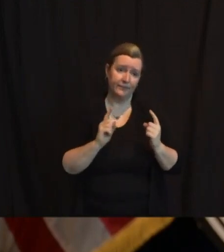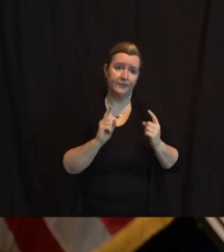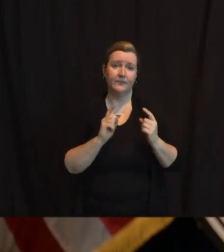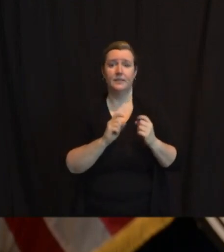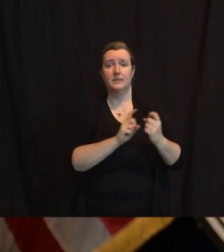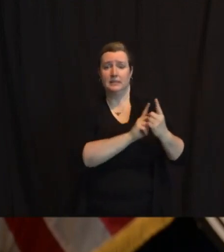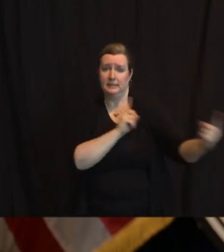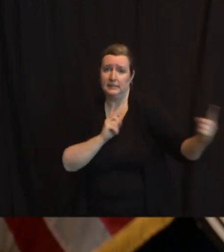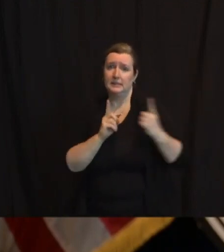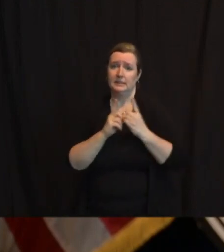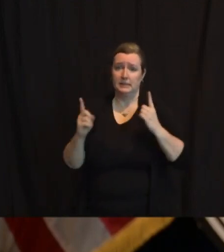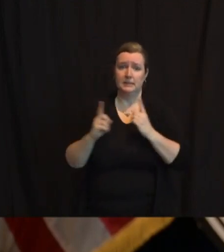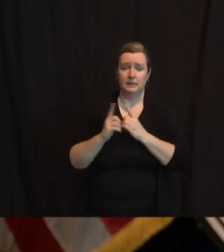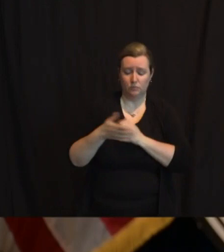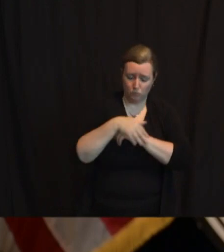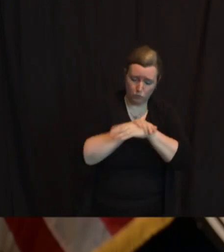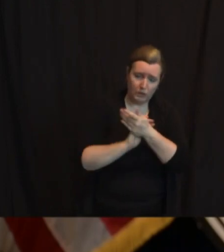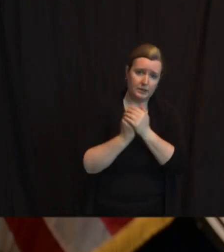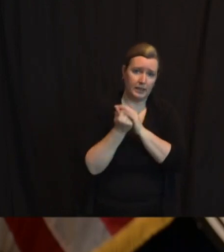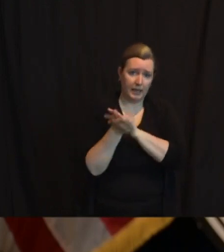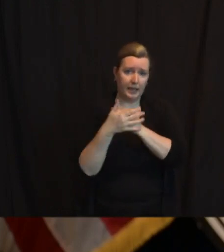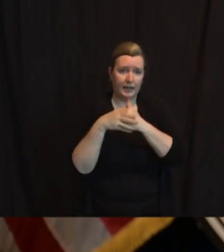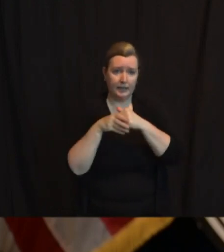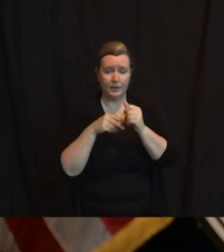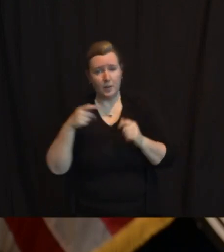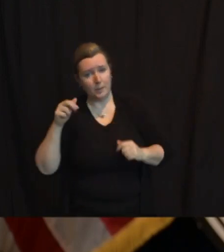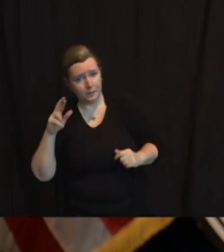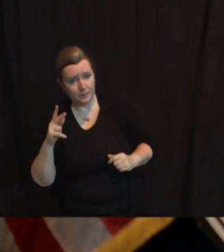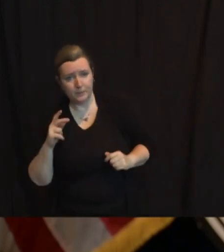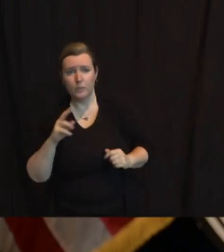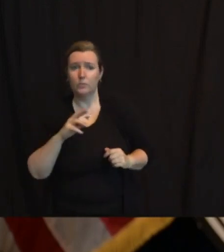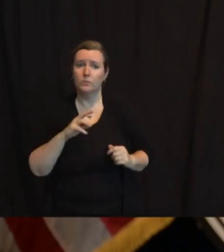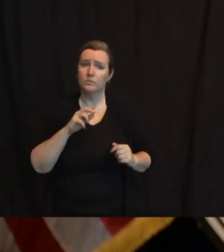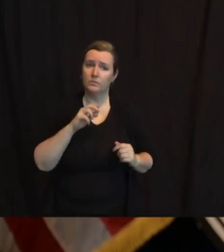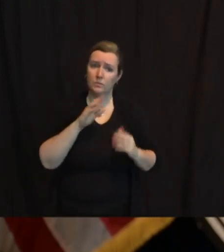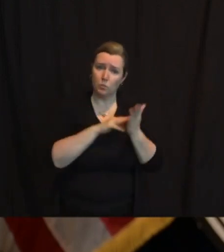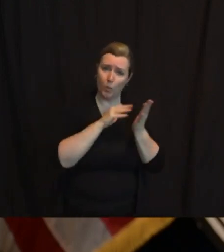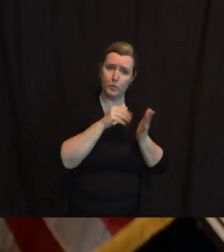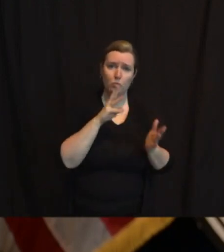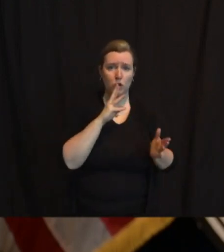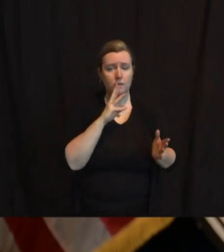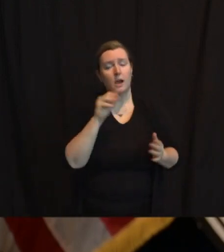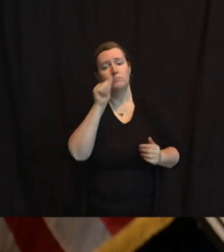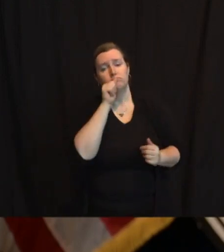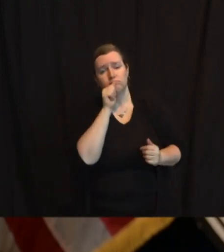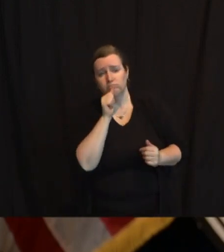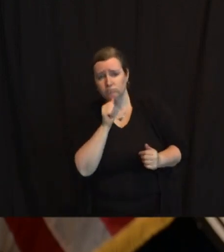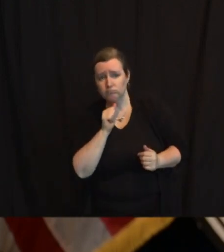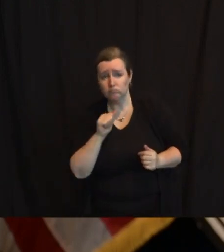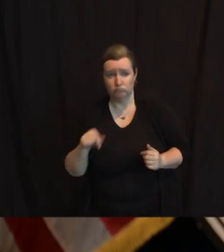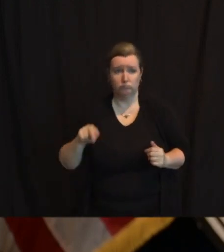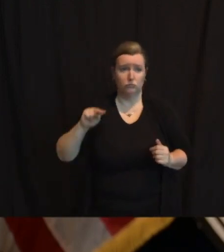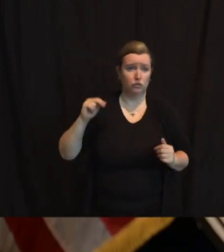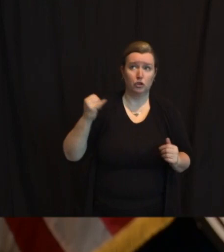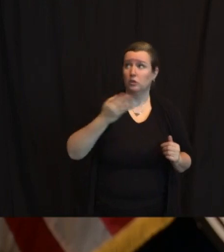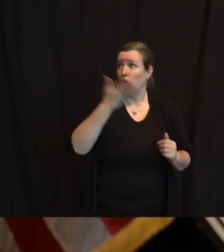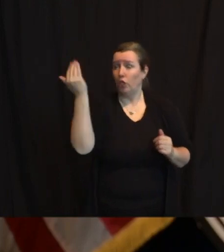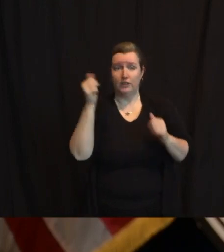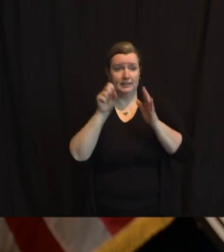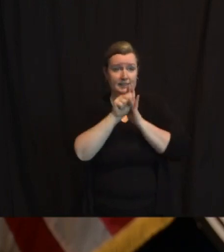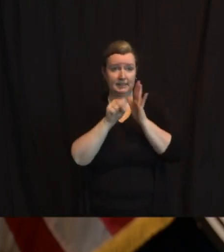distance, wash your hands with soap and water. Hang in there, everybody. No state is doing what New Jersey is doing right now.